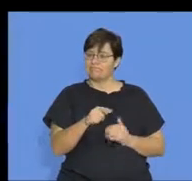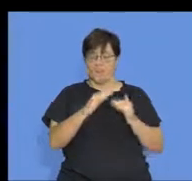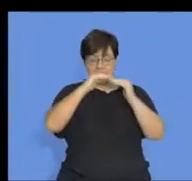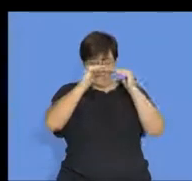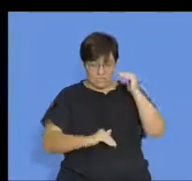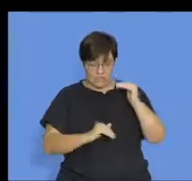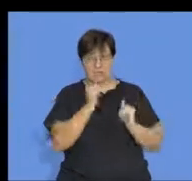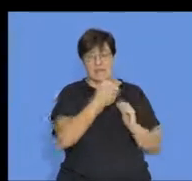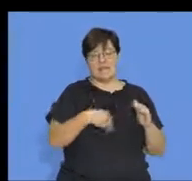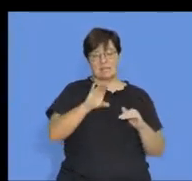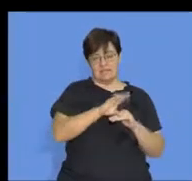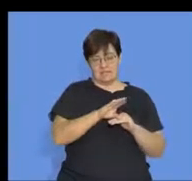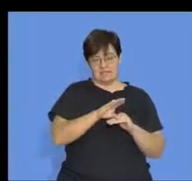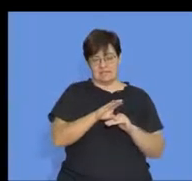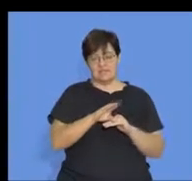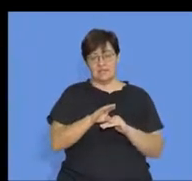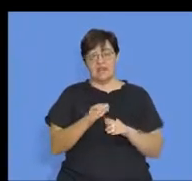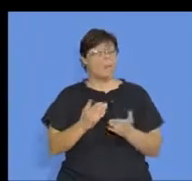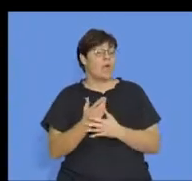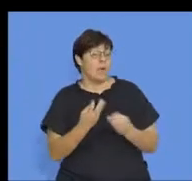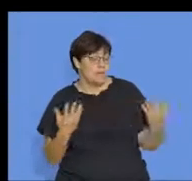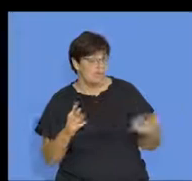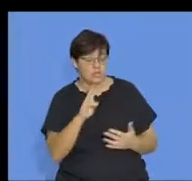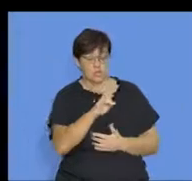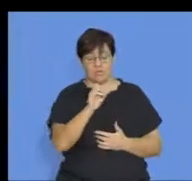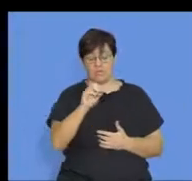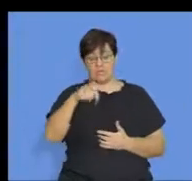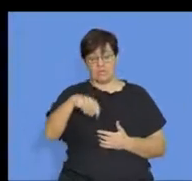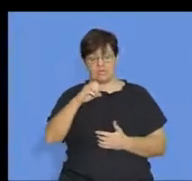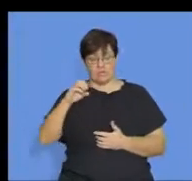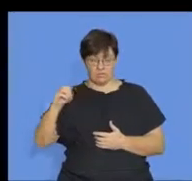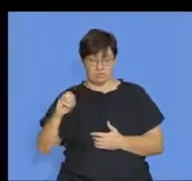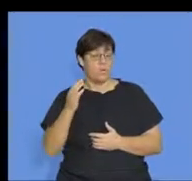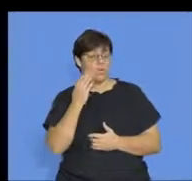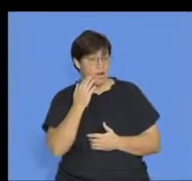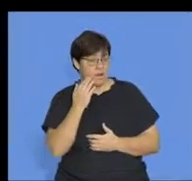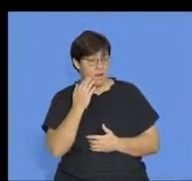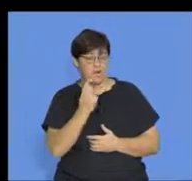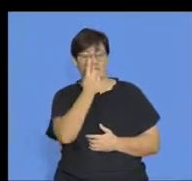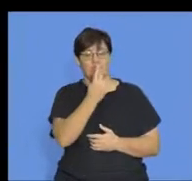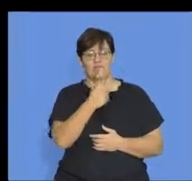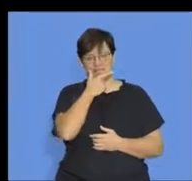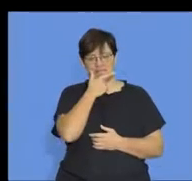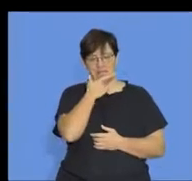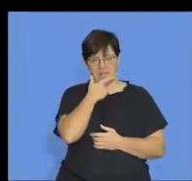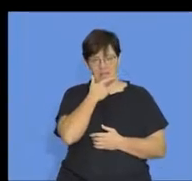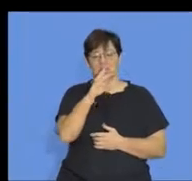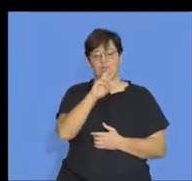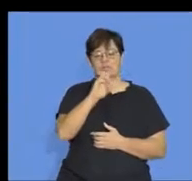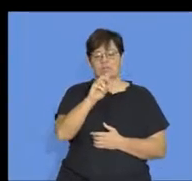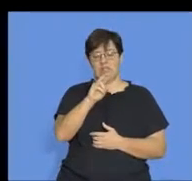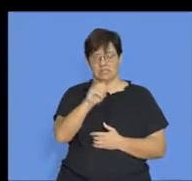Candace decreased her capital by 200,000 Rand on the 1st of